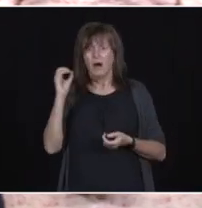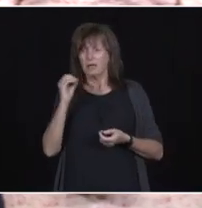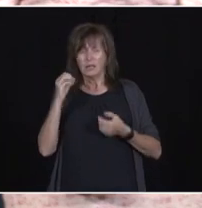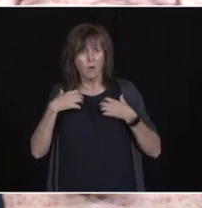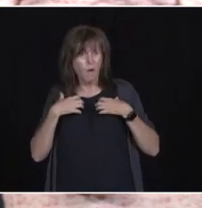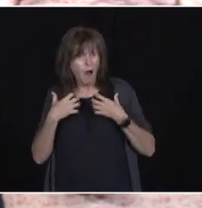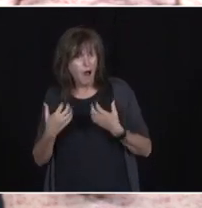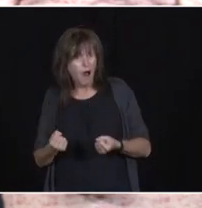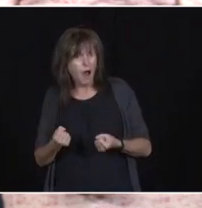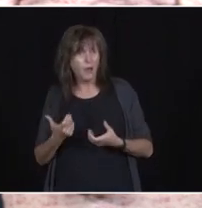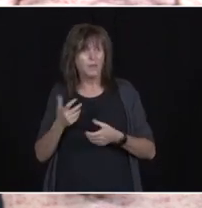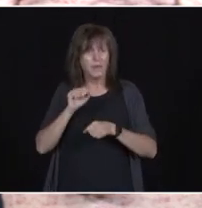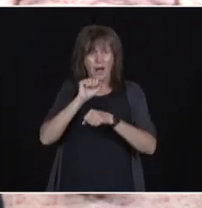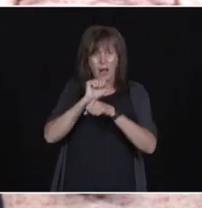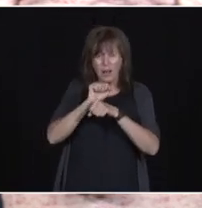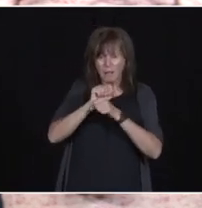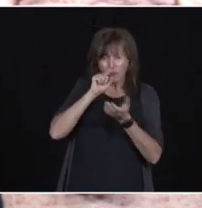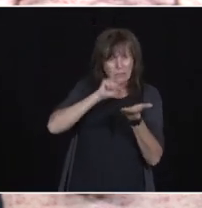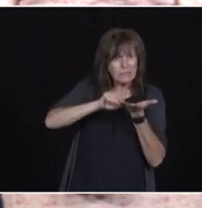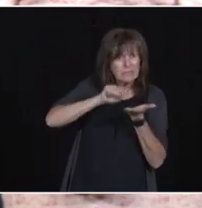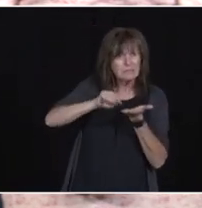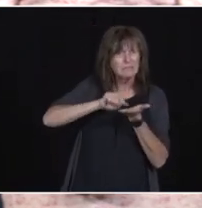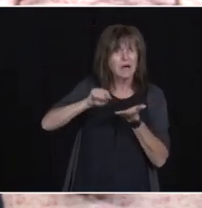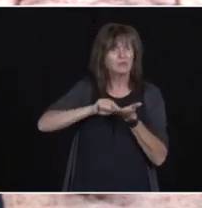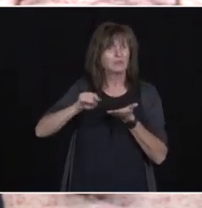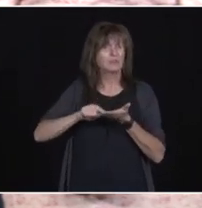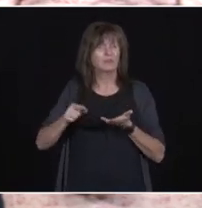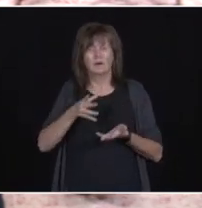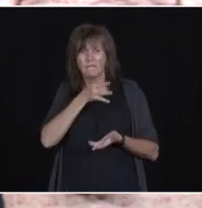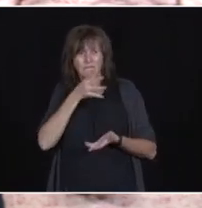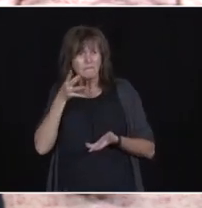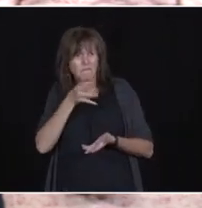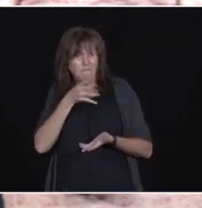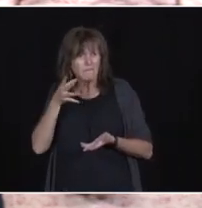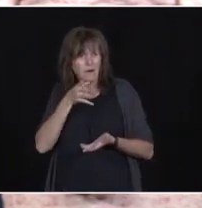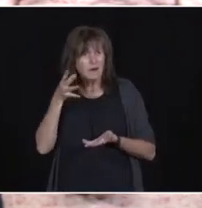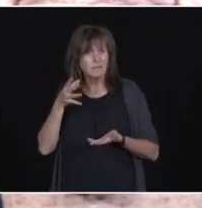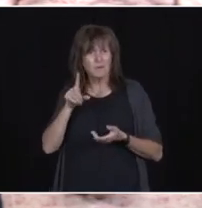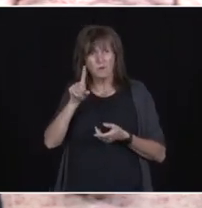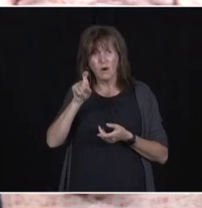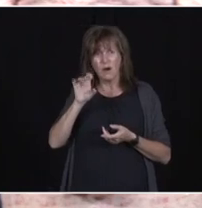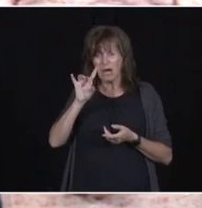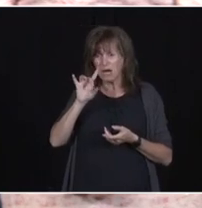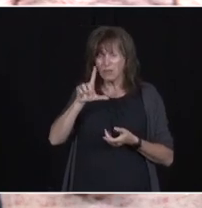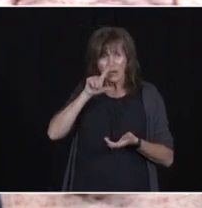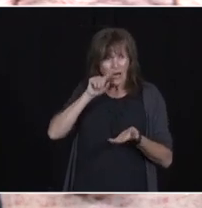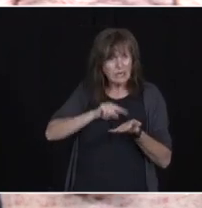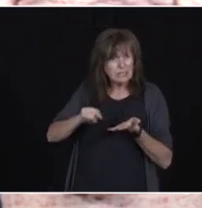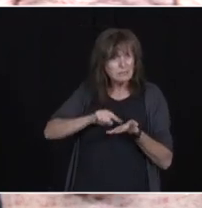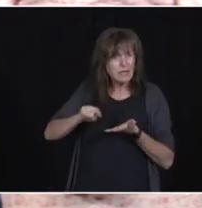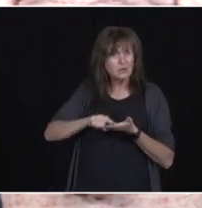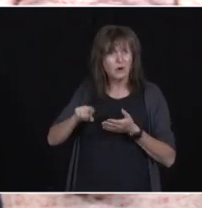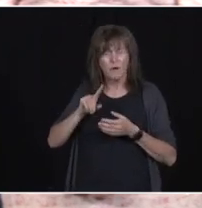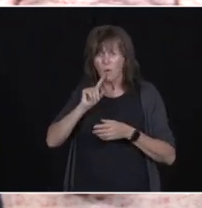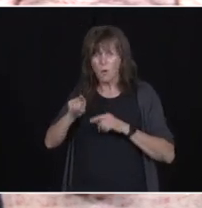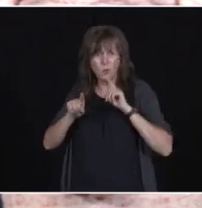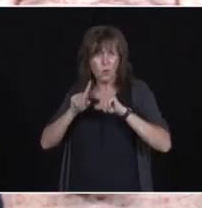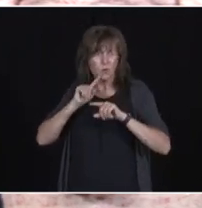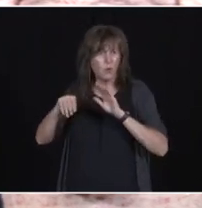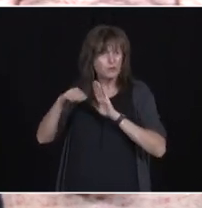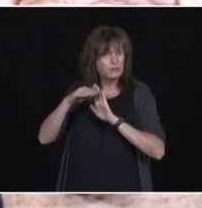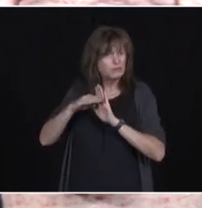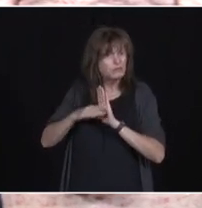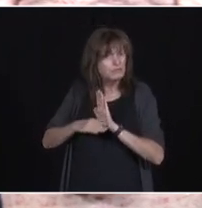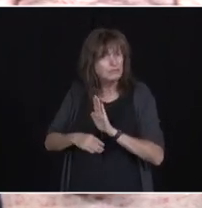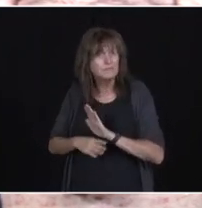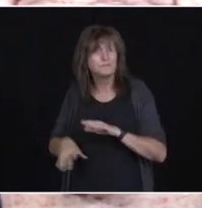Inspectors, 583 inspections of farms, 189 orders have been issued. The federal government, the labour inspectors are down there for the